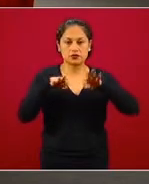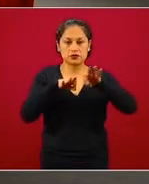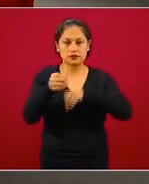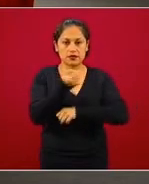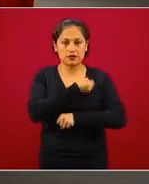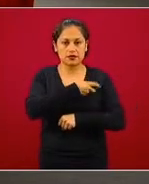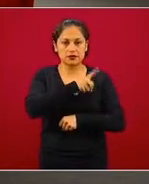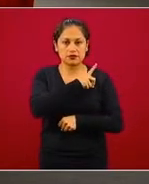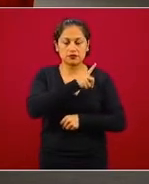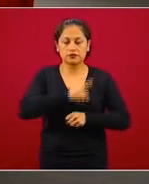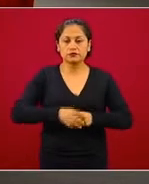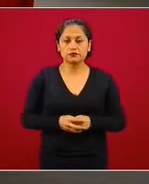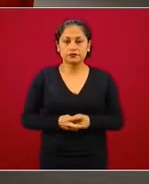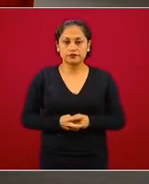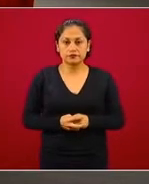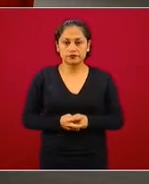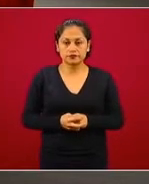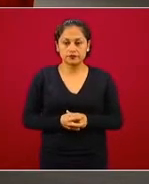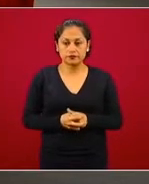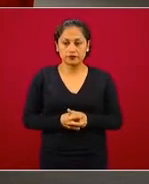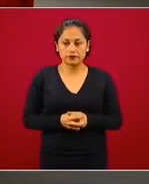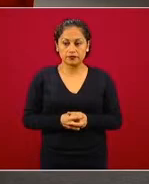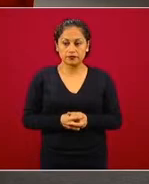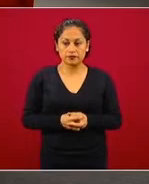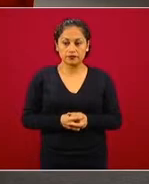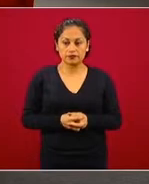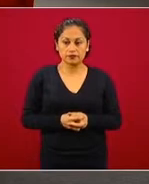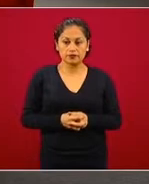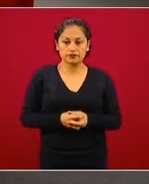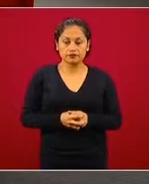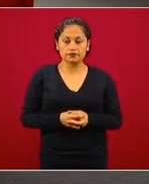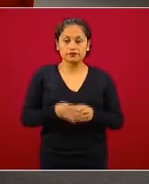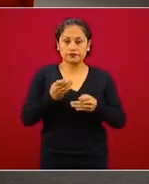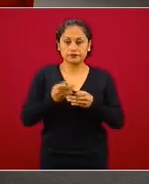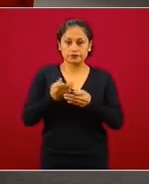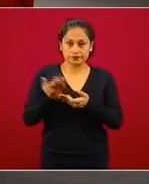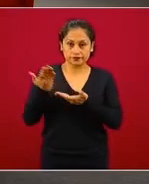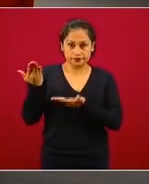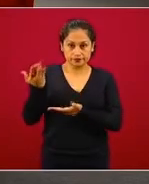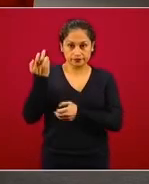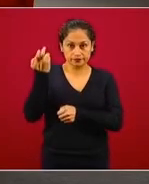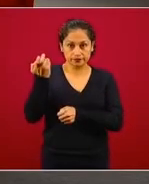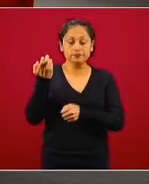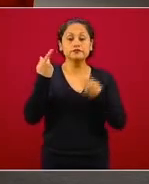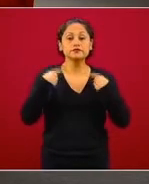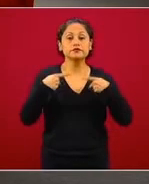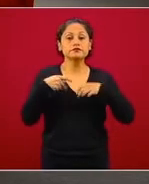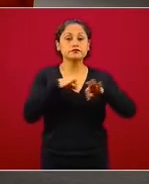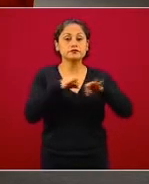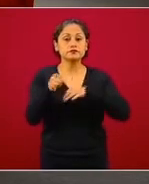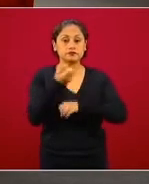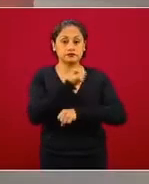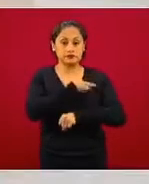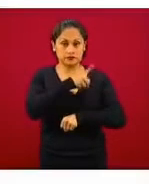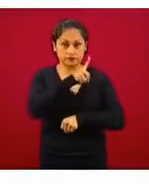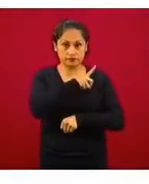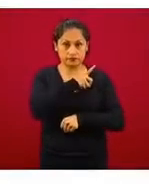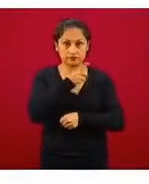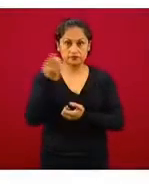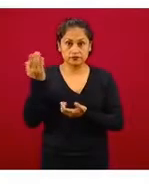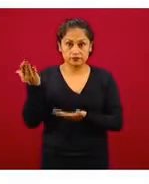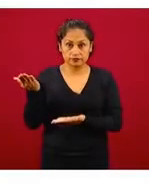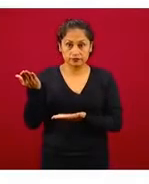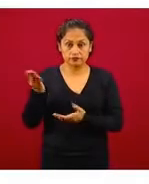not really convenient for us to have a national safe distance campaign, but that doesn't mean that